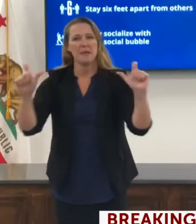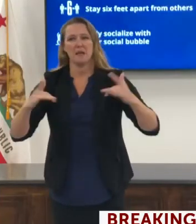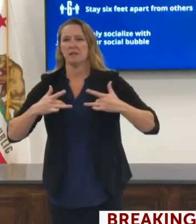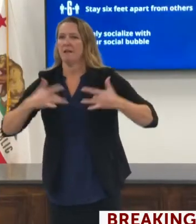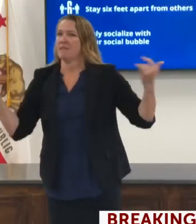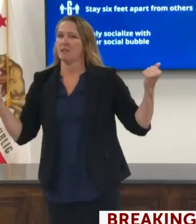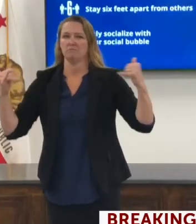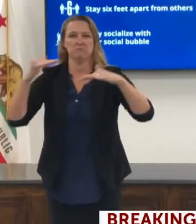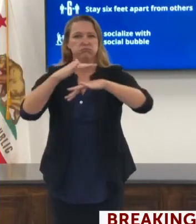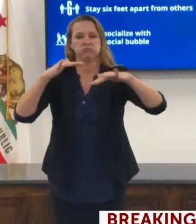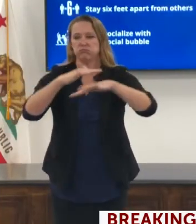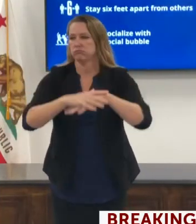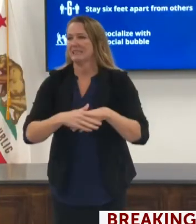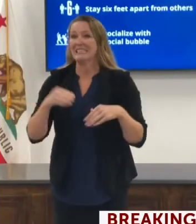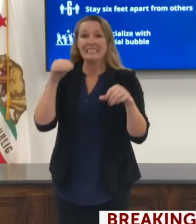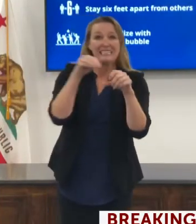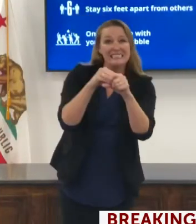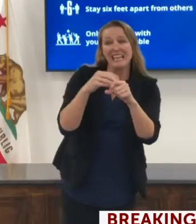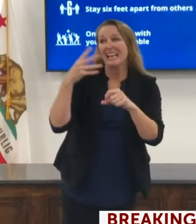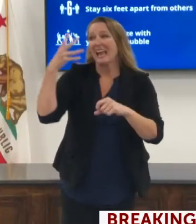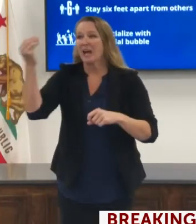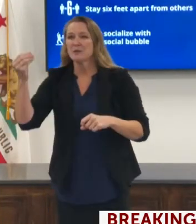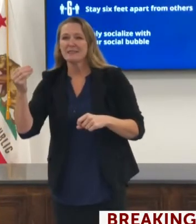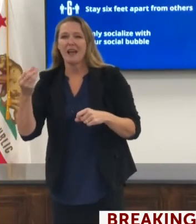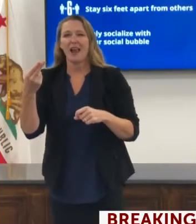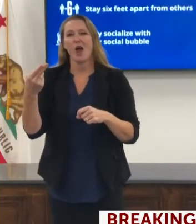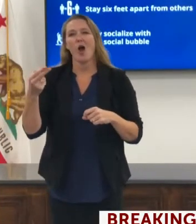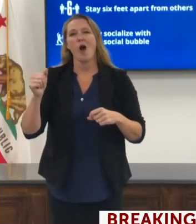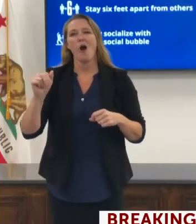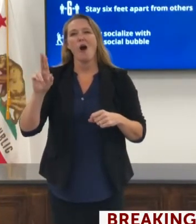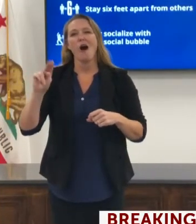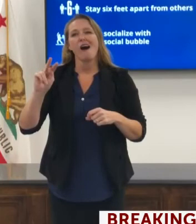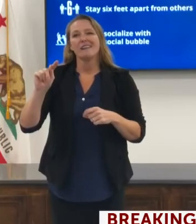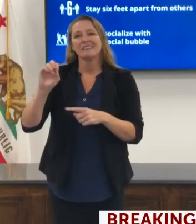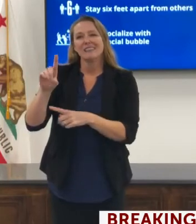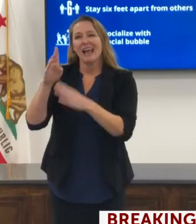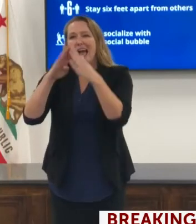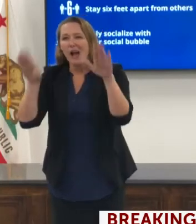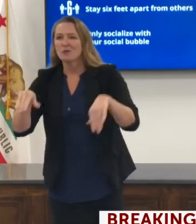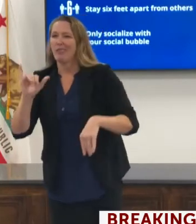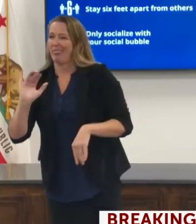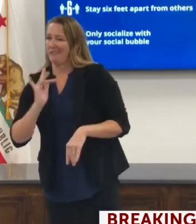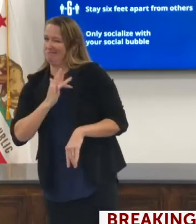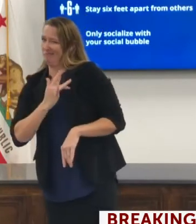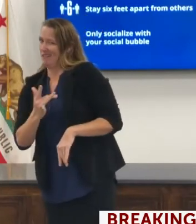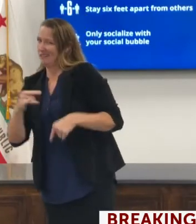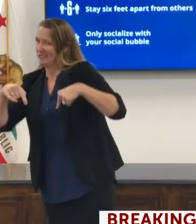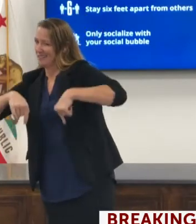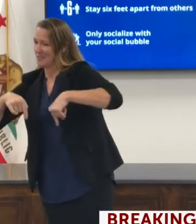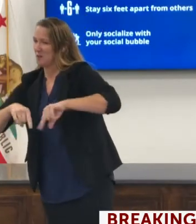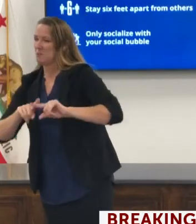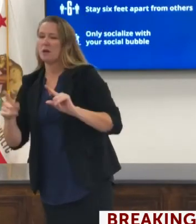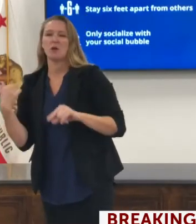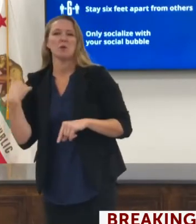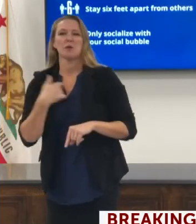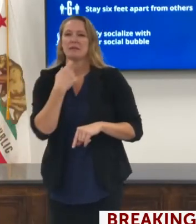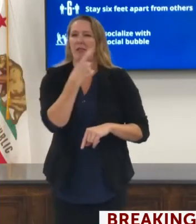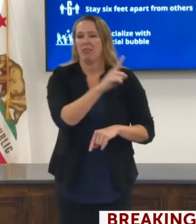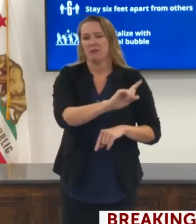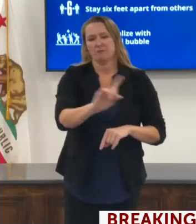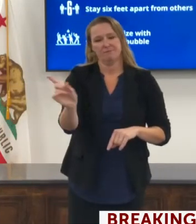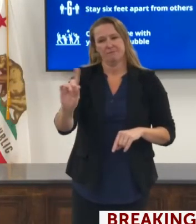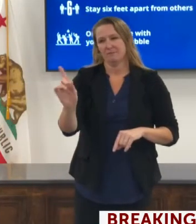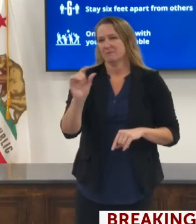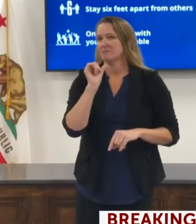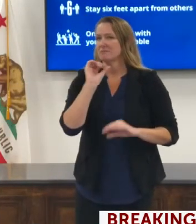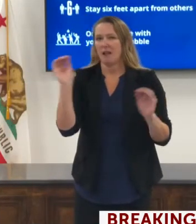houses. Tends to be a tradition around Halloween, and we're simply telling the community to